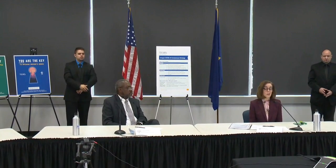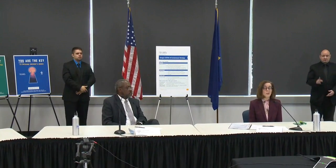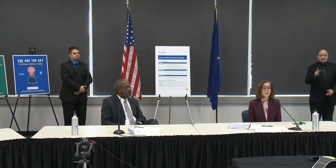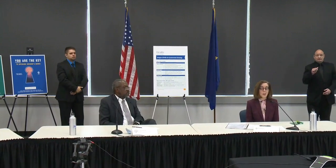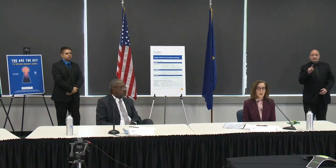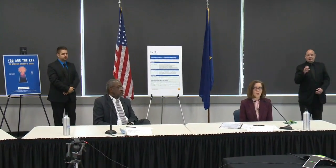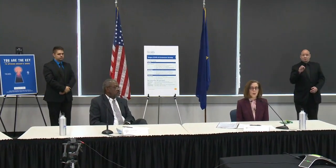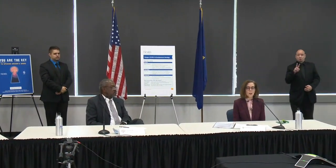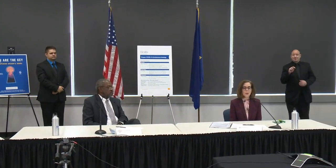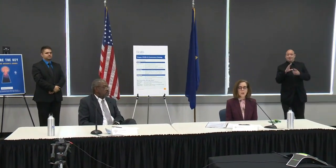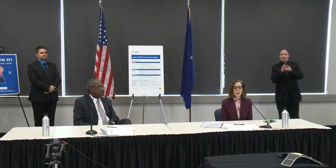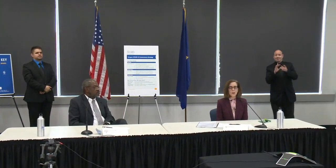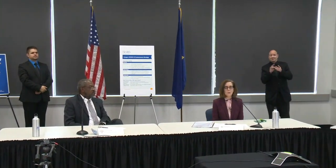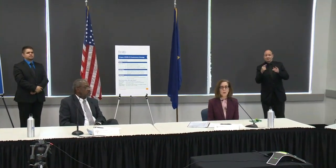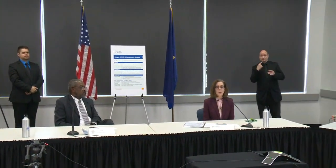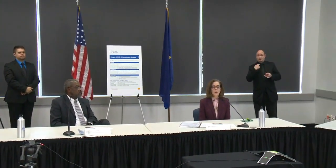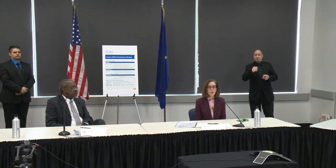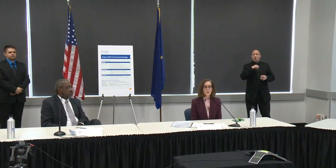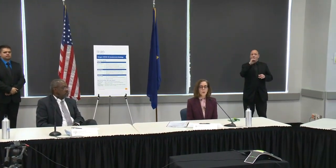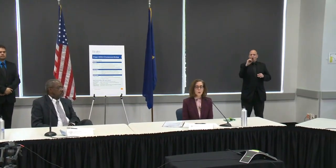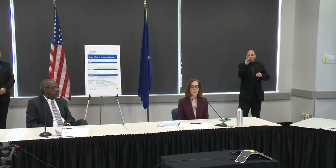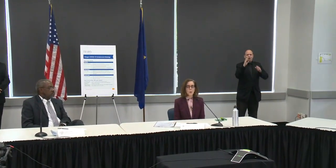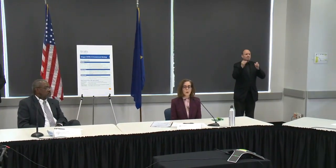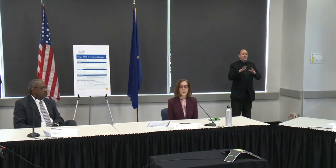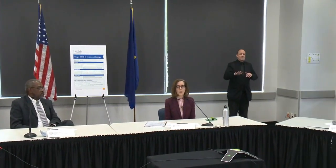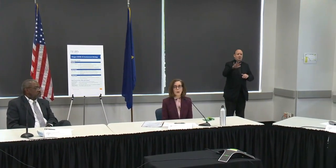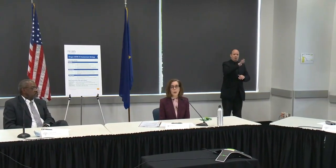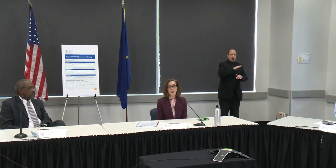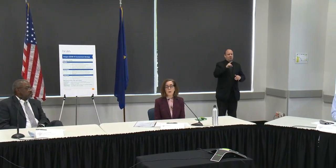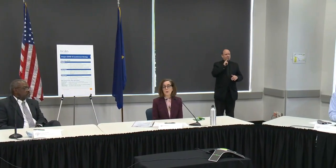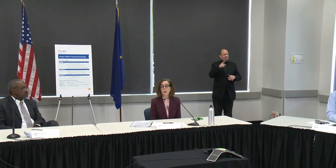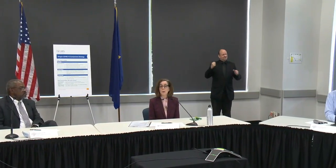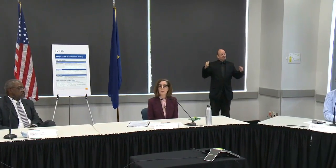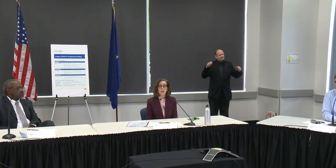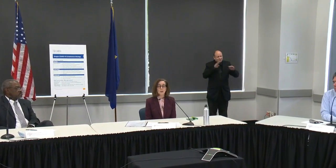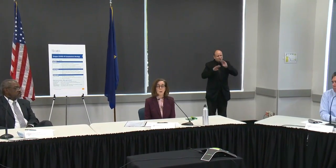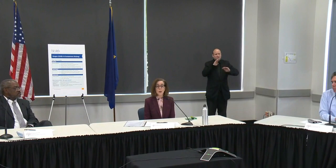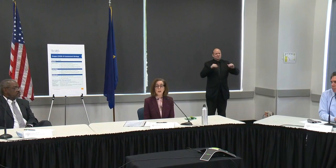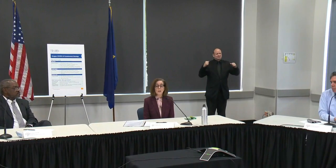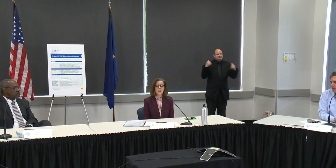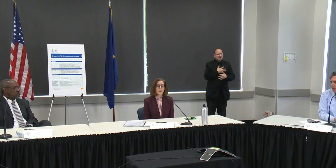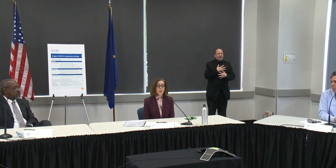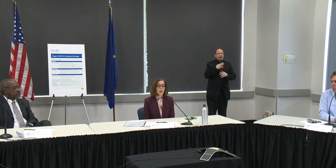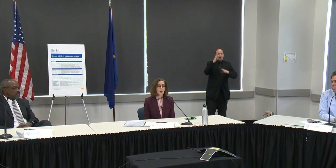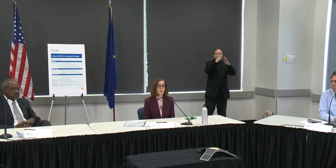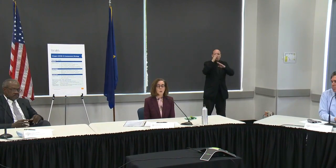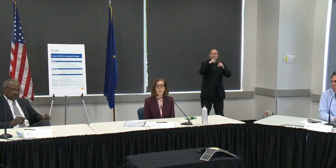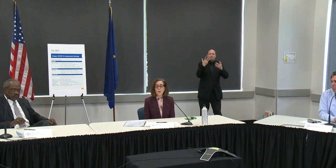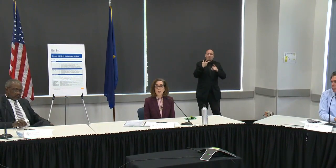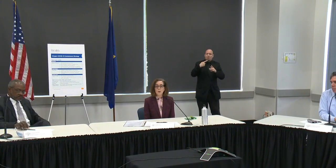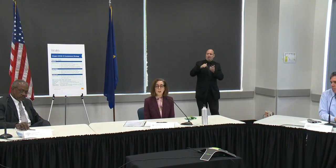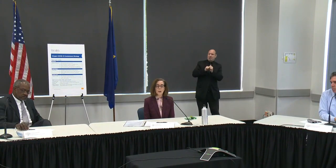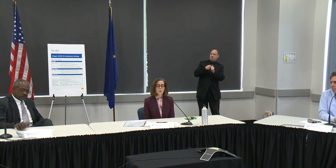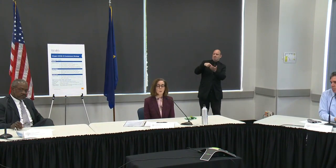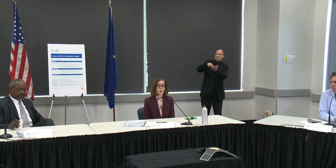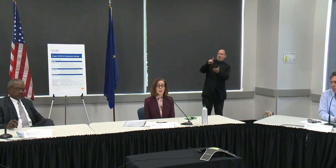honestly scared um i know folks are worried about how they're going to be able to pay their rent uh put food on their table and buy